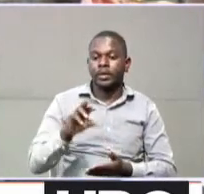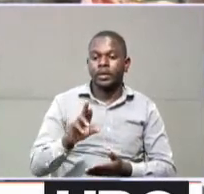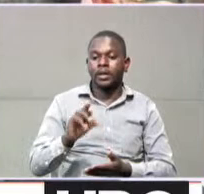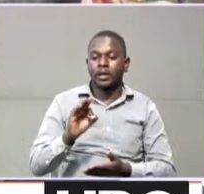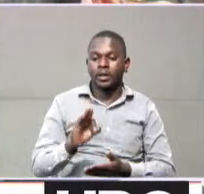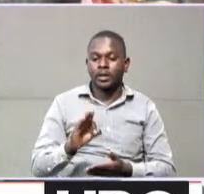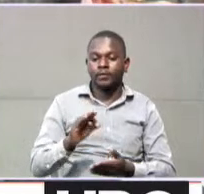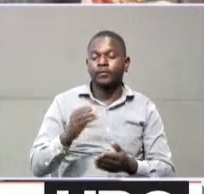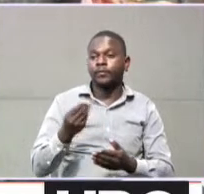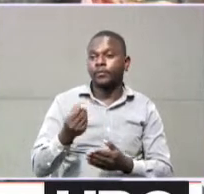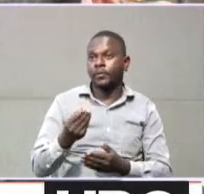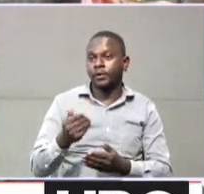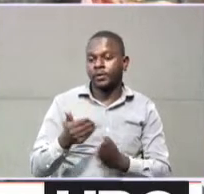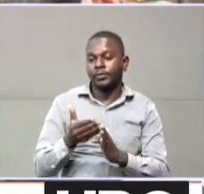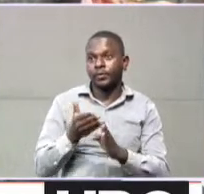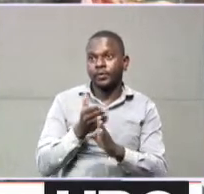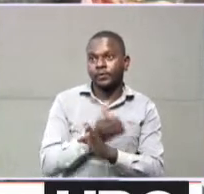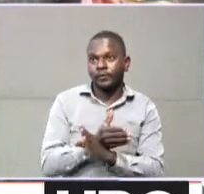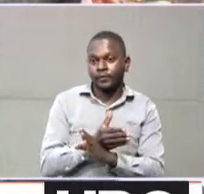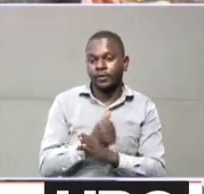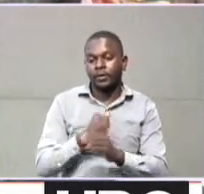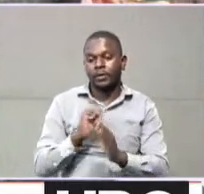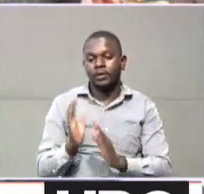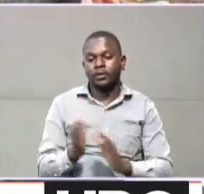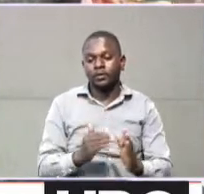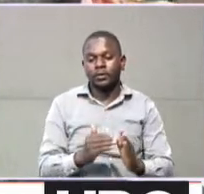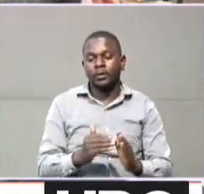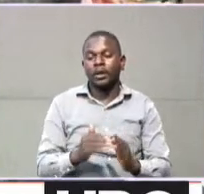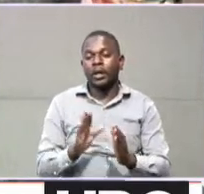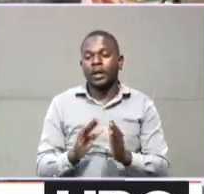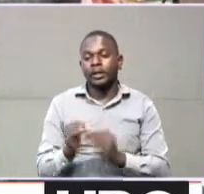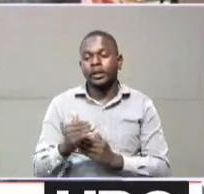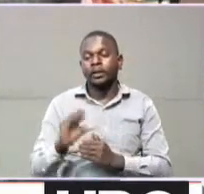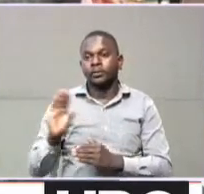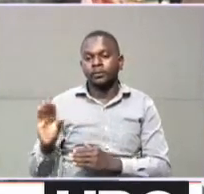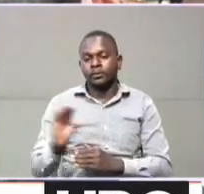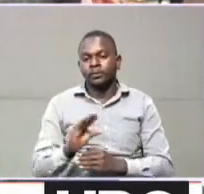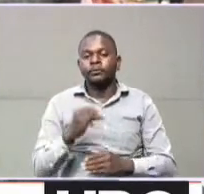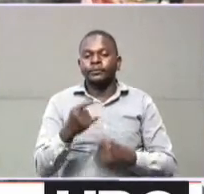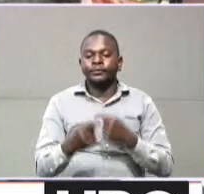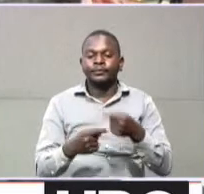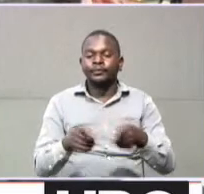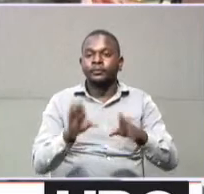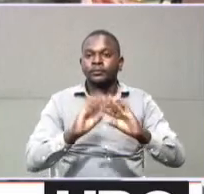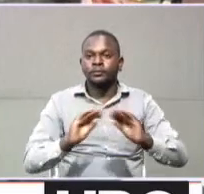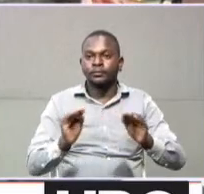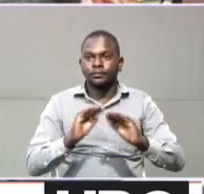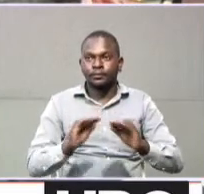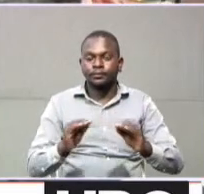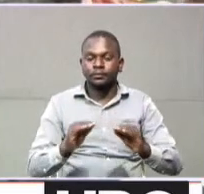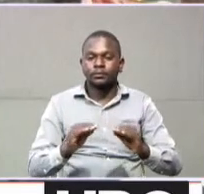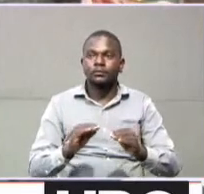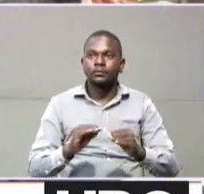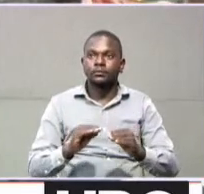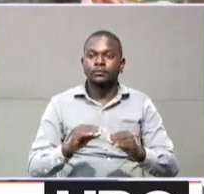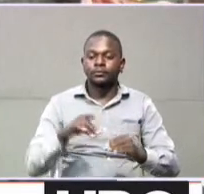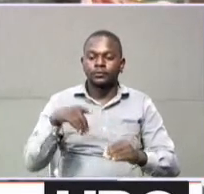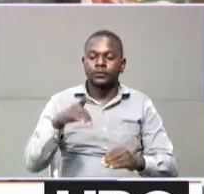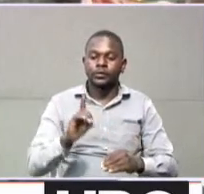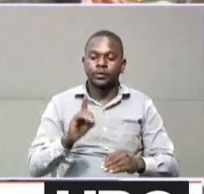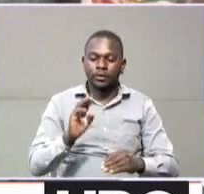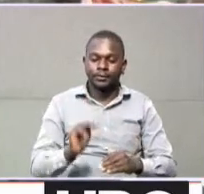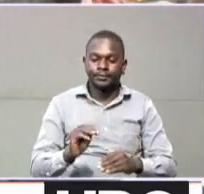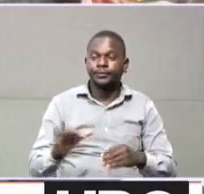before they are prepared initial access to funds shall be preceded by training and preparation of pdm